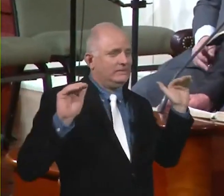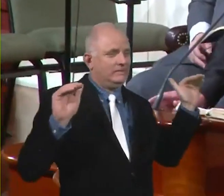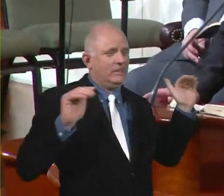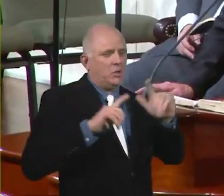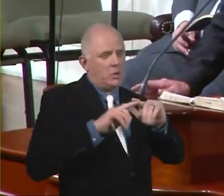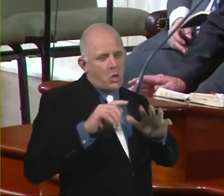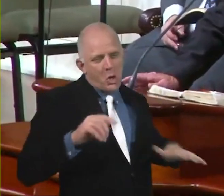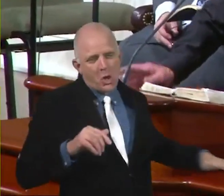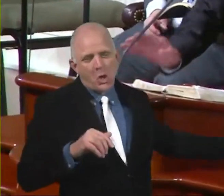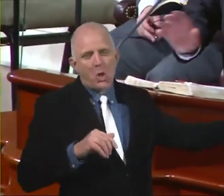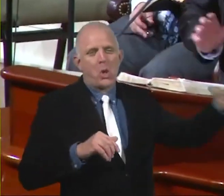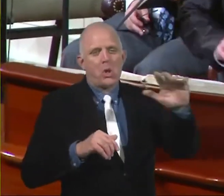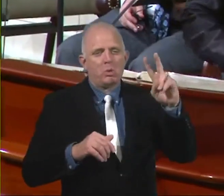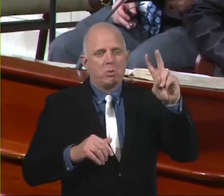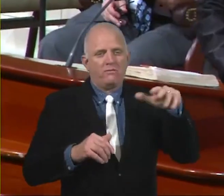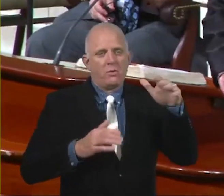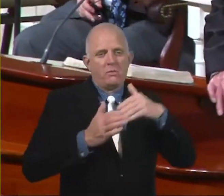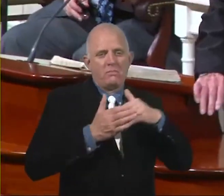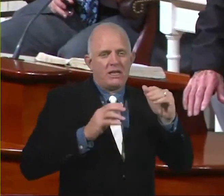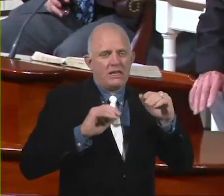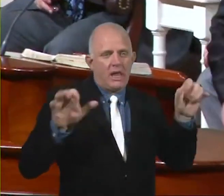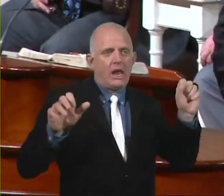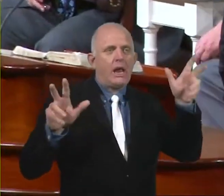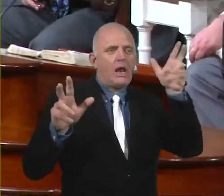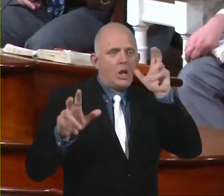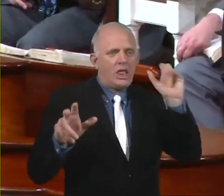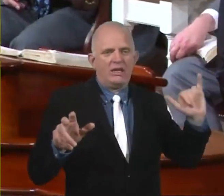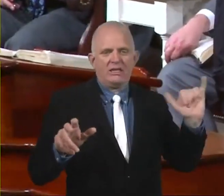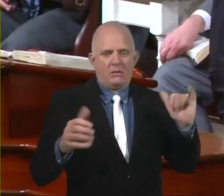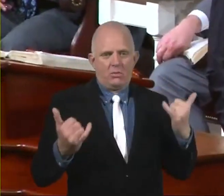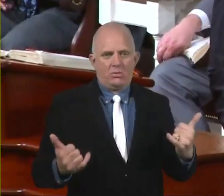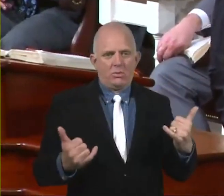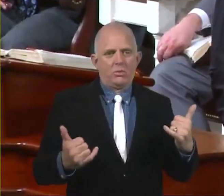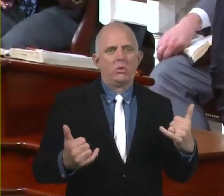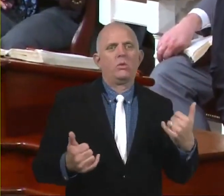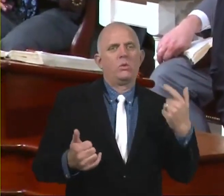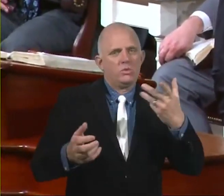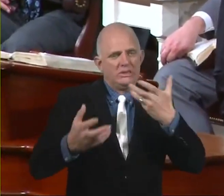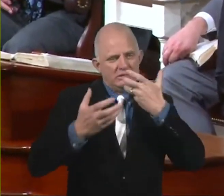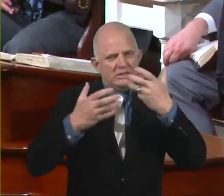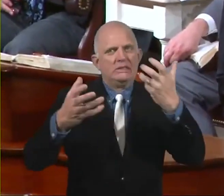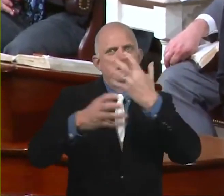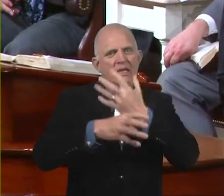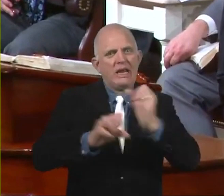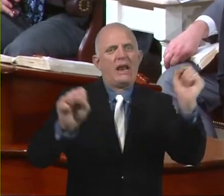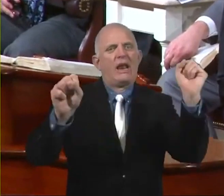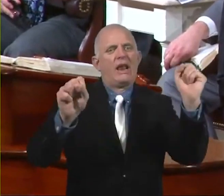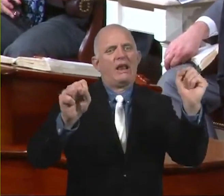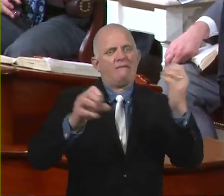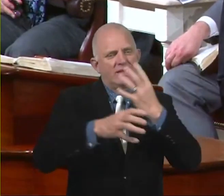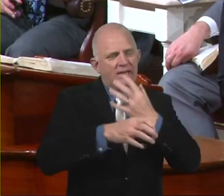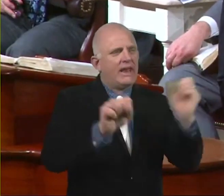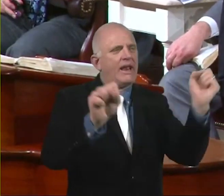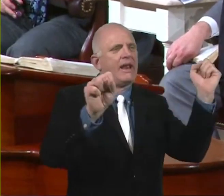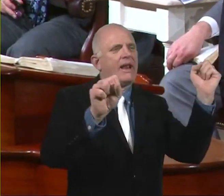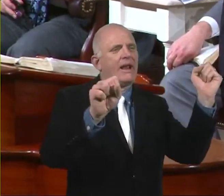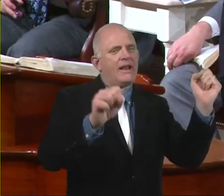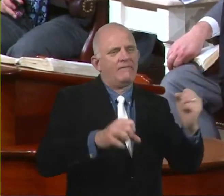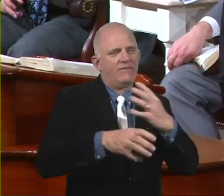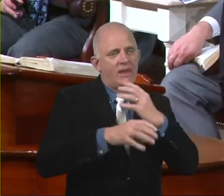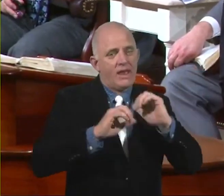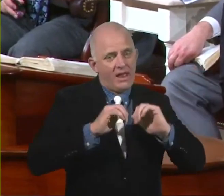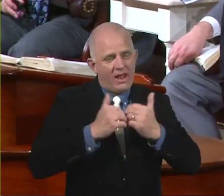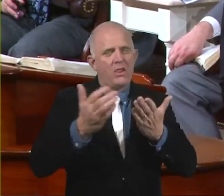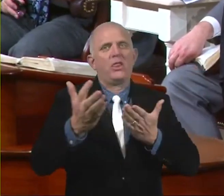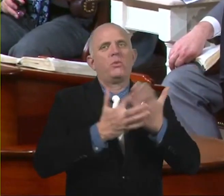everybody has heard. And you know what we're supposed to cry out? Redeemed! Redeemed by the blood